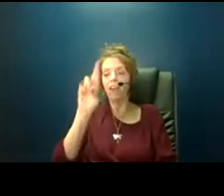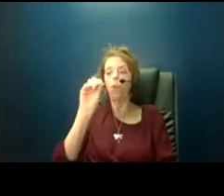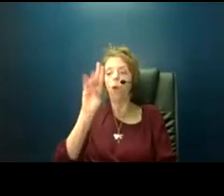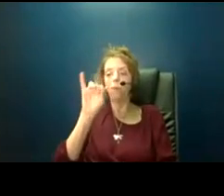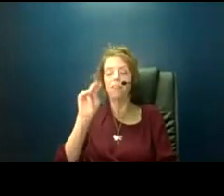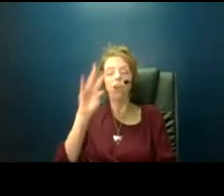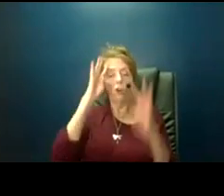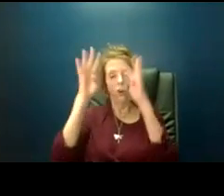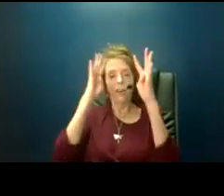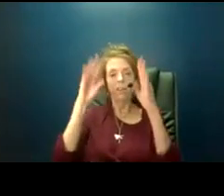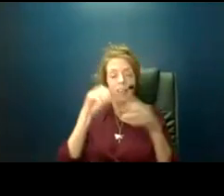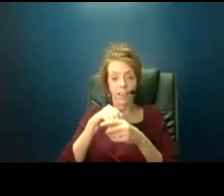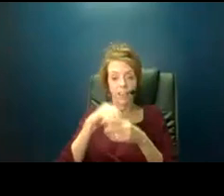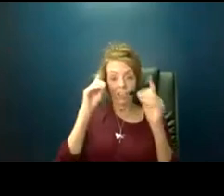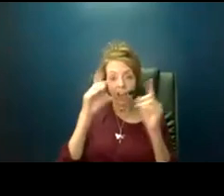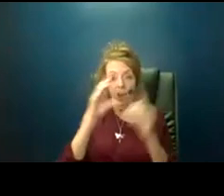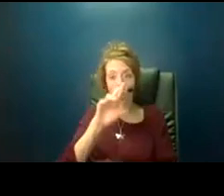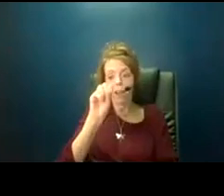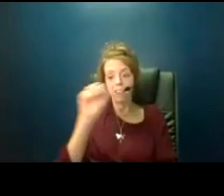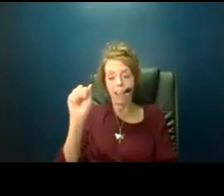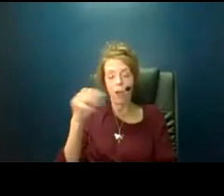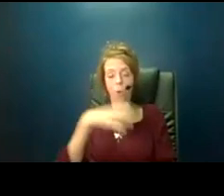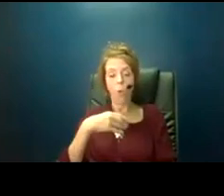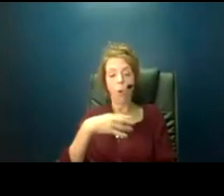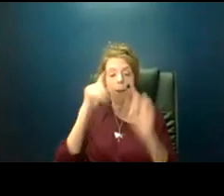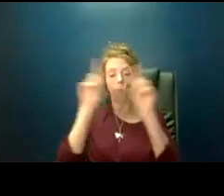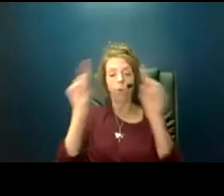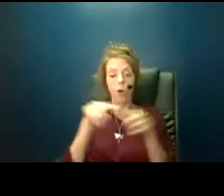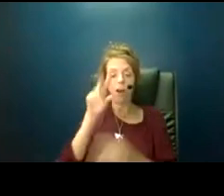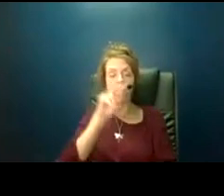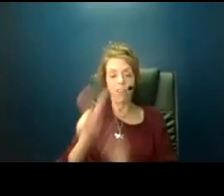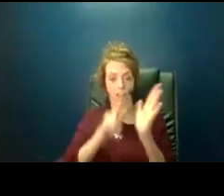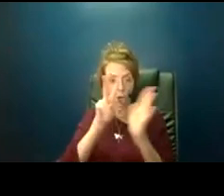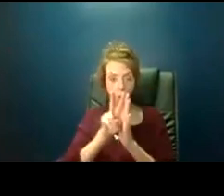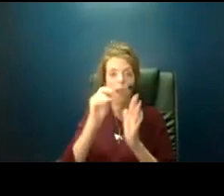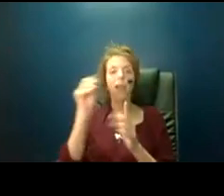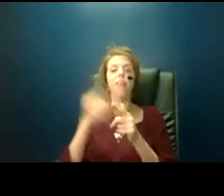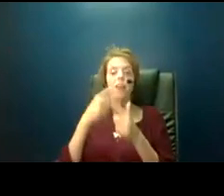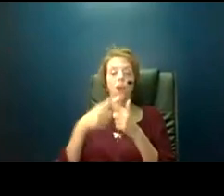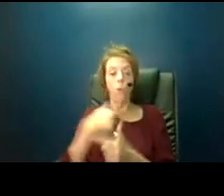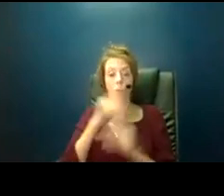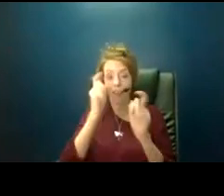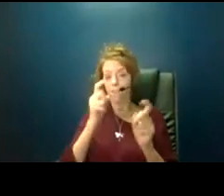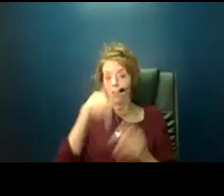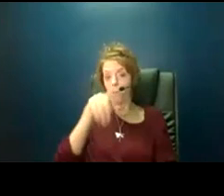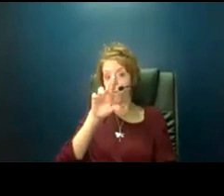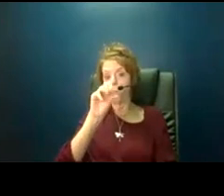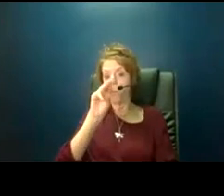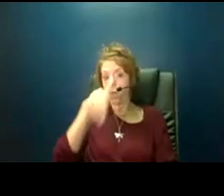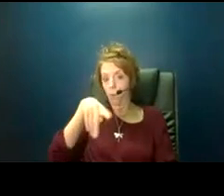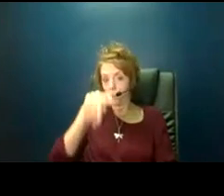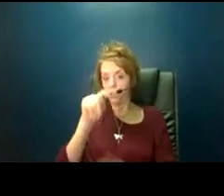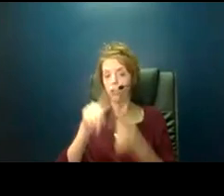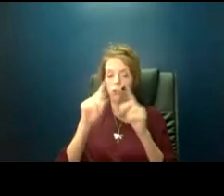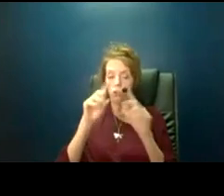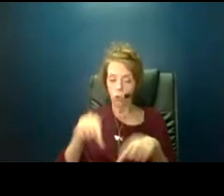Creativity in Education, the RSA whiteboard video. And then we're going to give them prompts to go